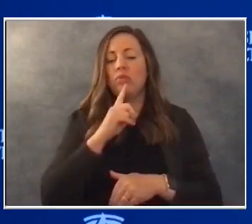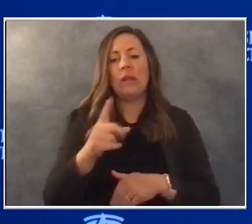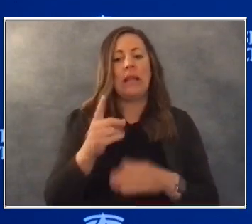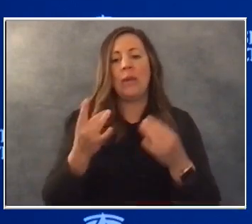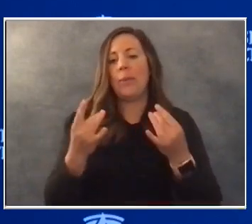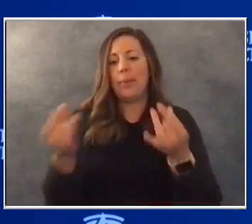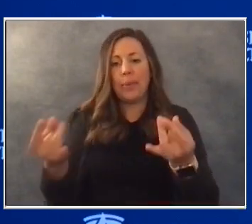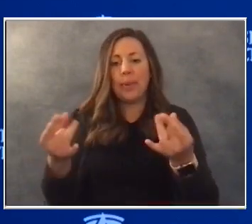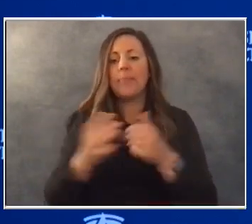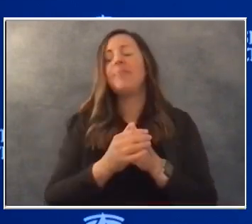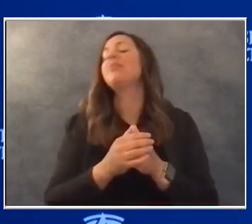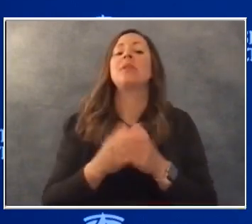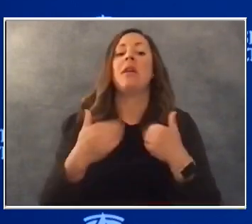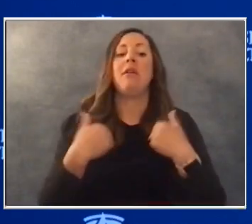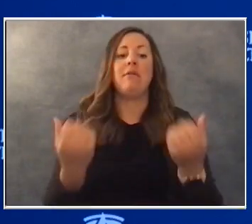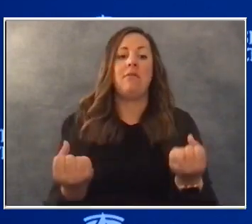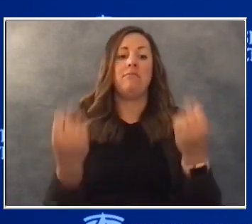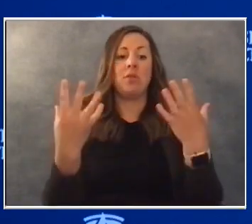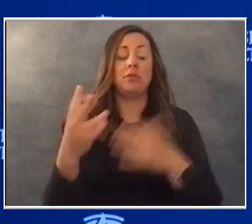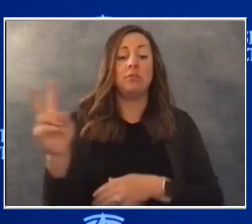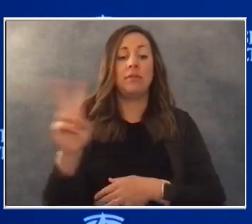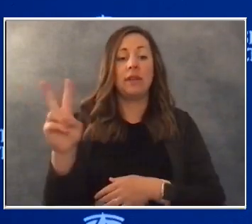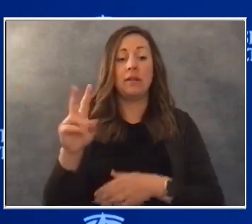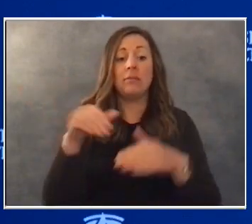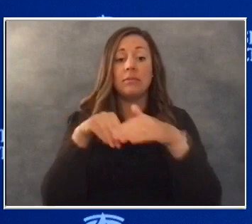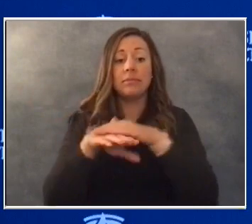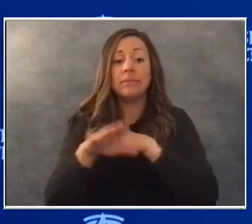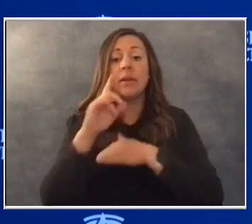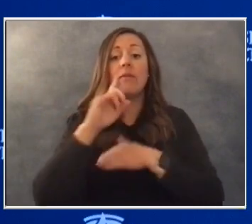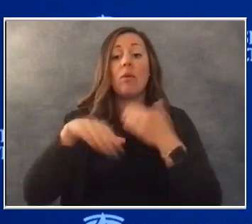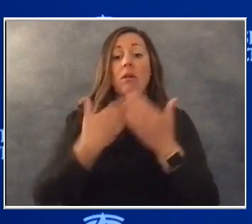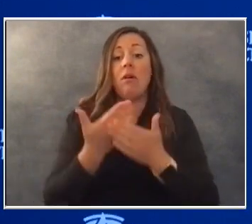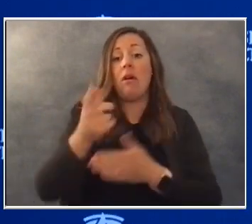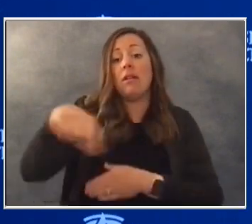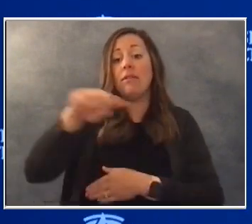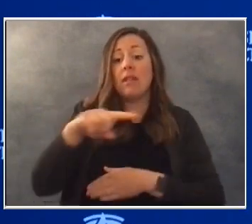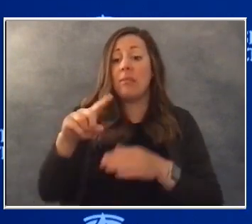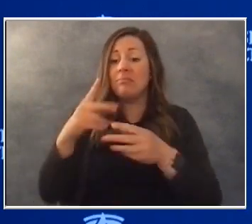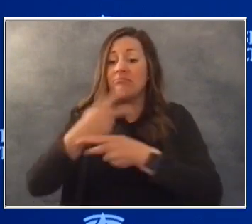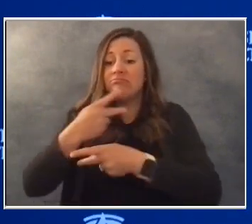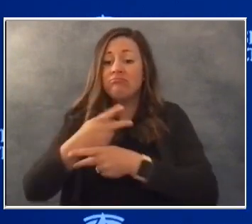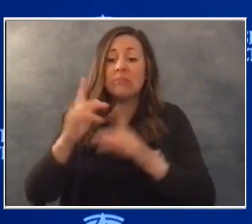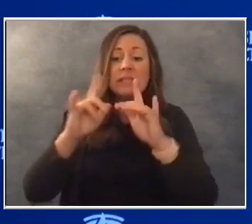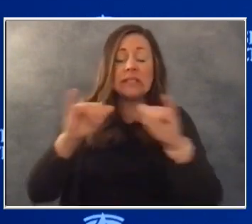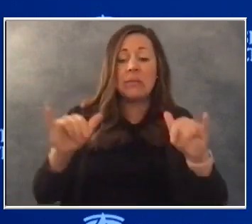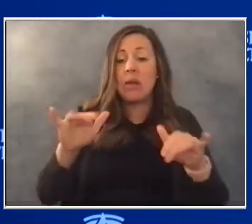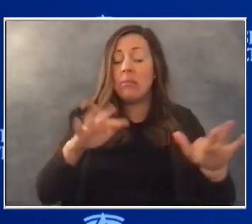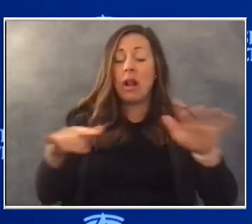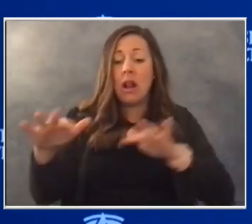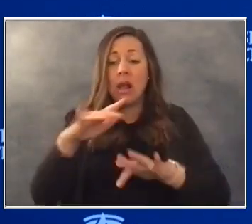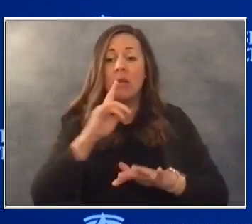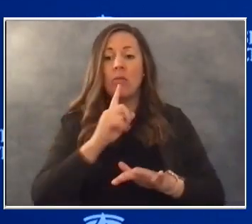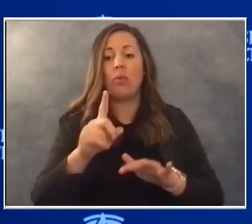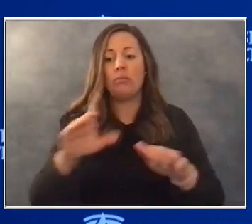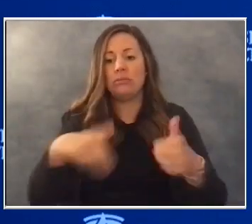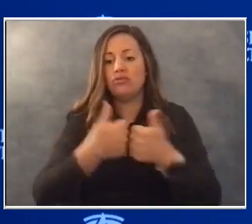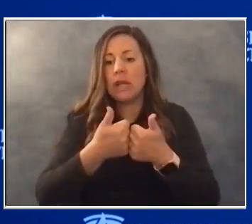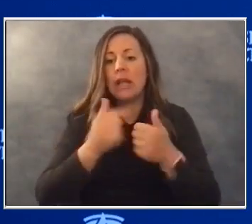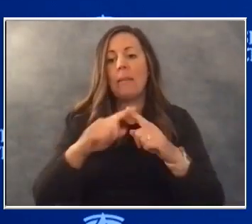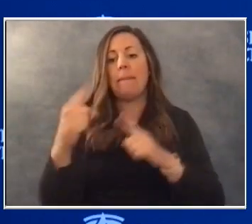multiple victims coming in and to care for all of them at the same time, it is challenging, although it is something that they are